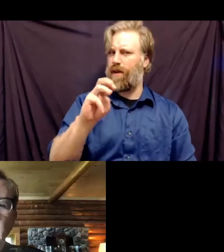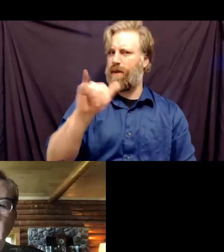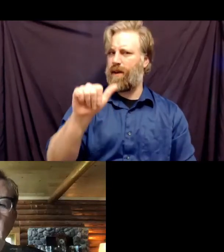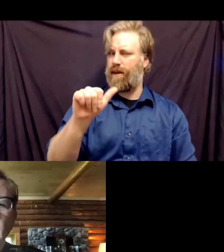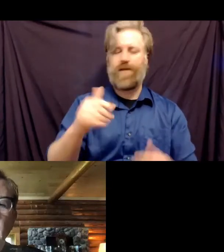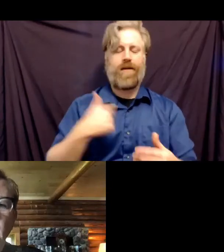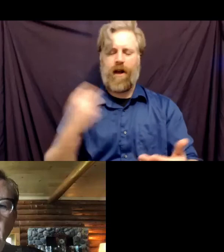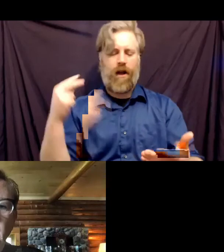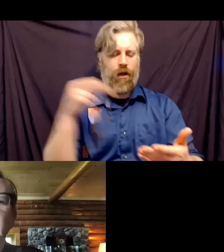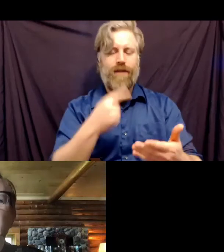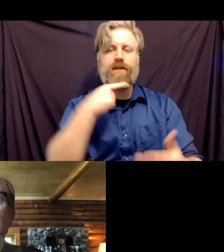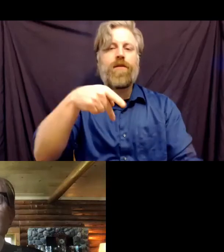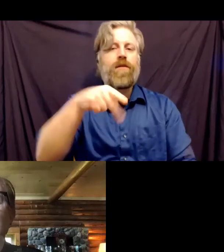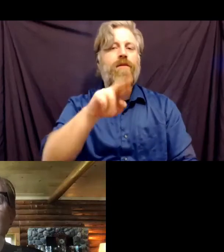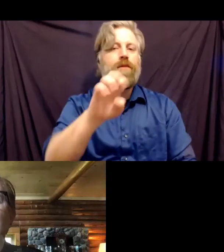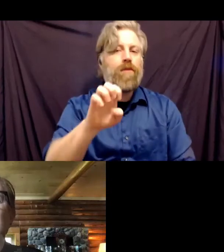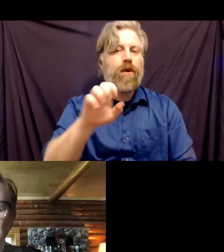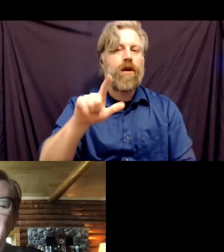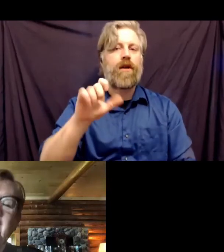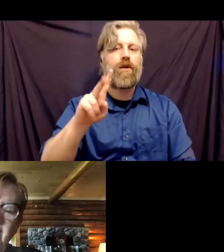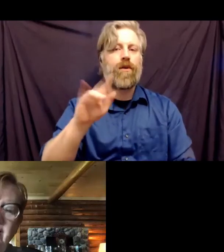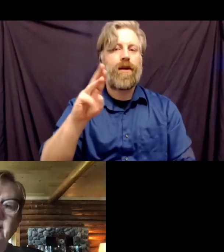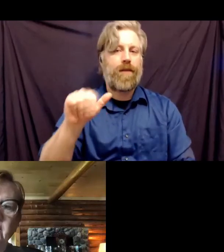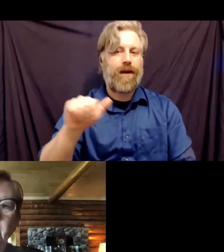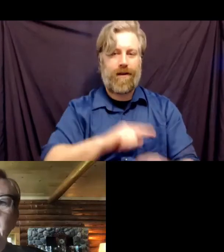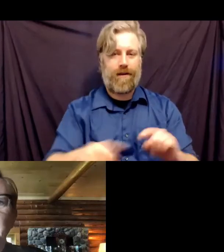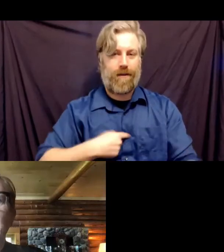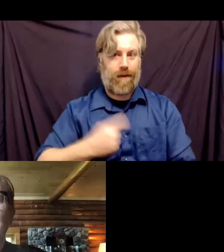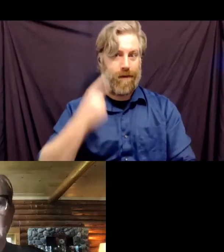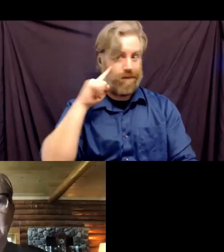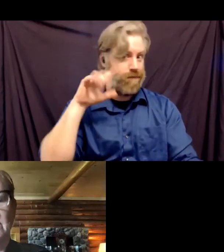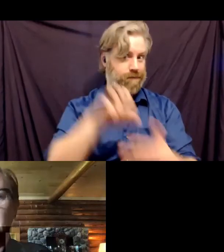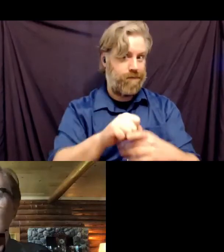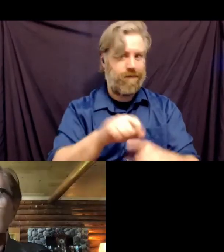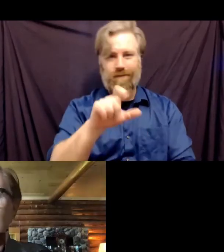said pre-leukemia, but all I heard was leukemia. But my